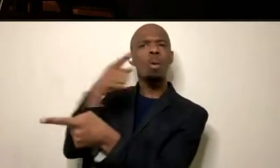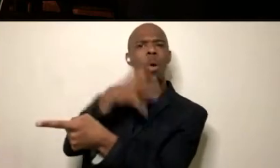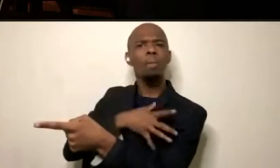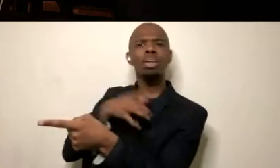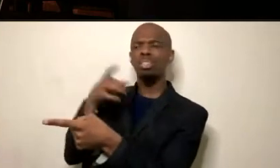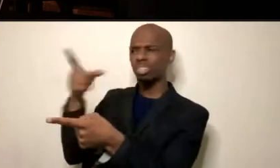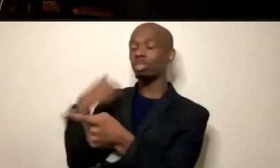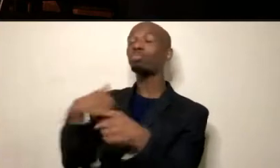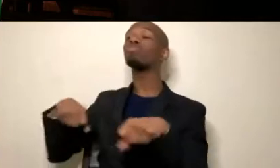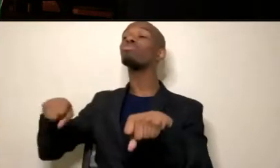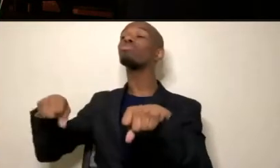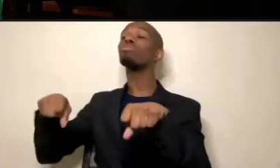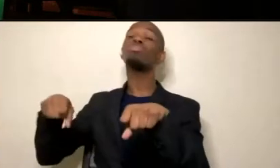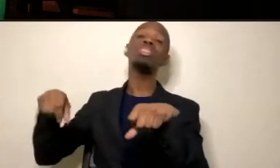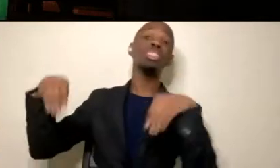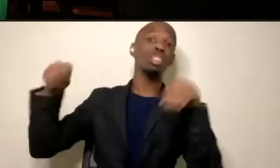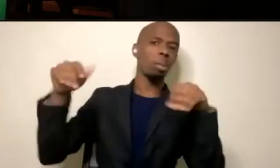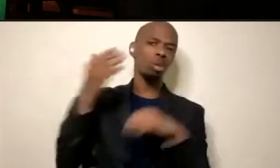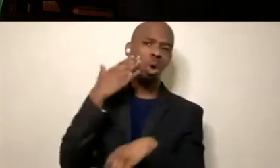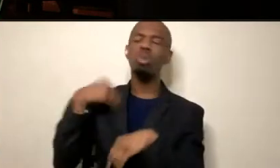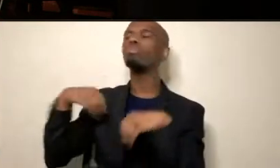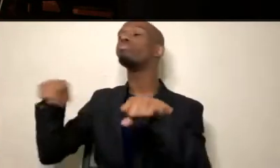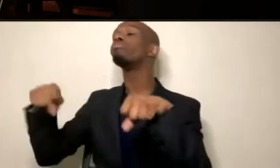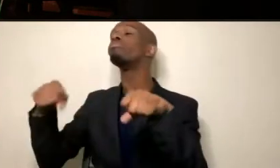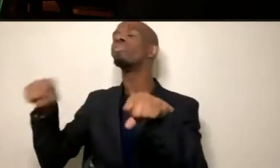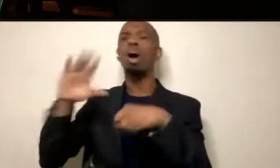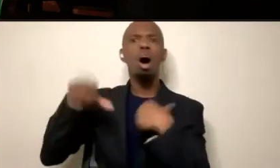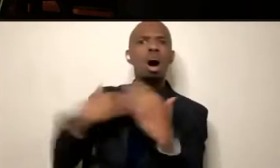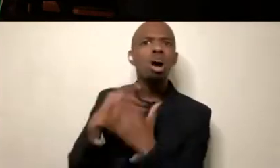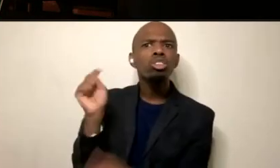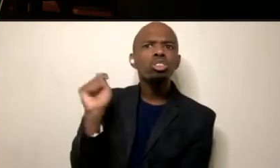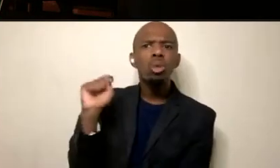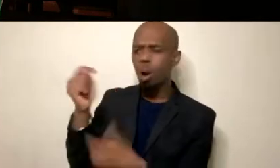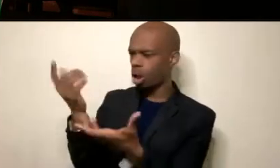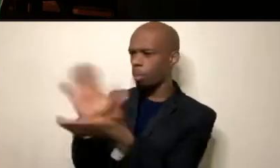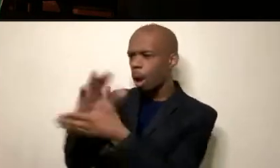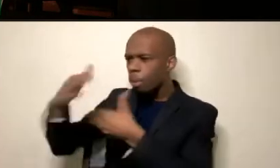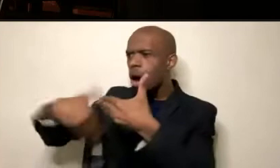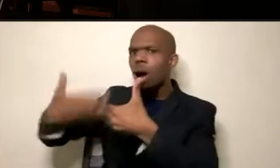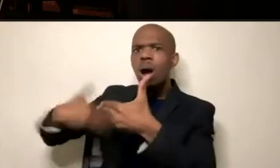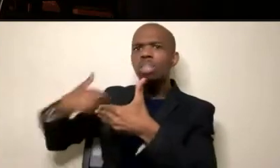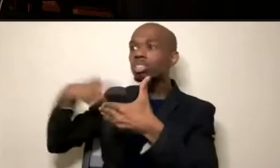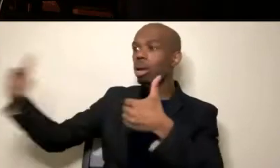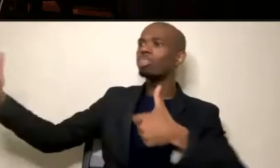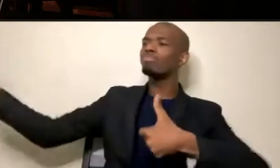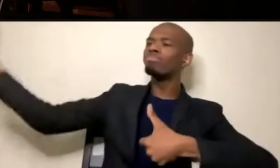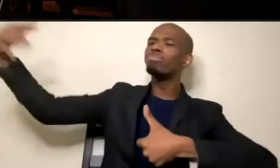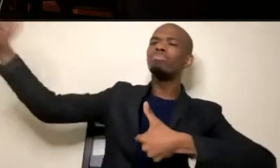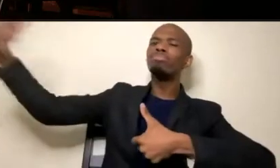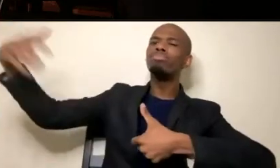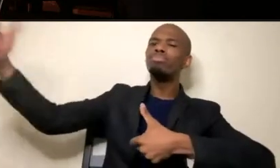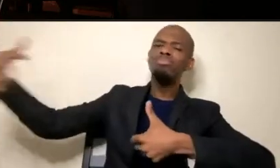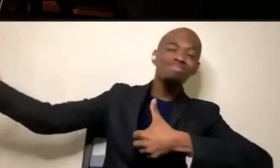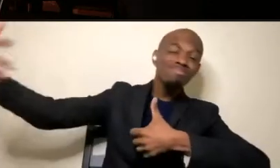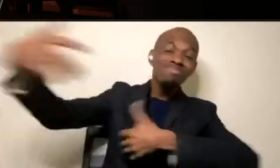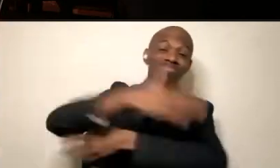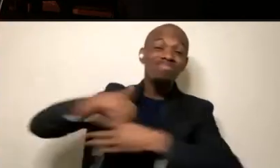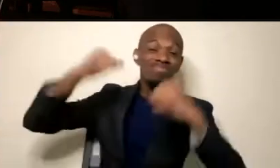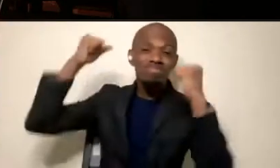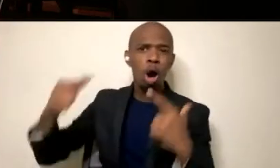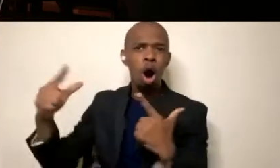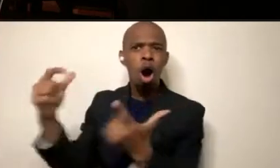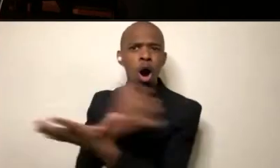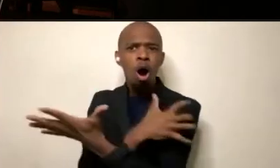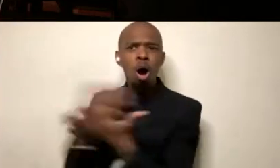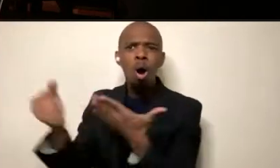we're all bitching, everybody's complaining. You know, she should be, blah, blah, blah, blah, blah. And it's like, and I'm like, well, I got it. This is a scene. So I